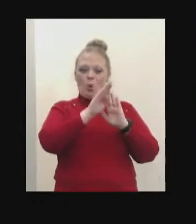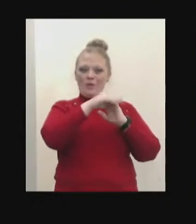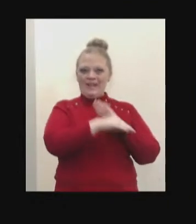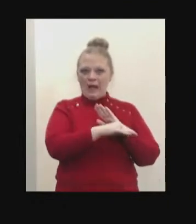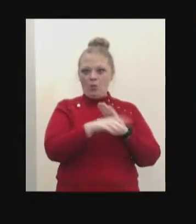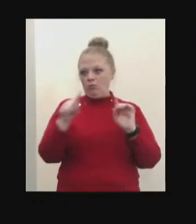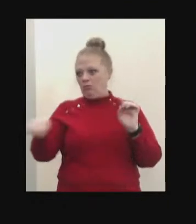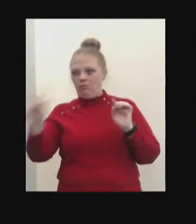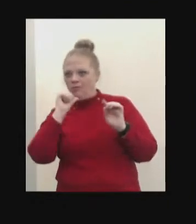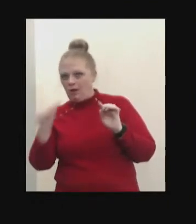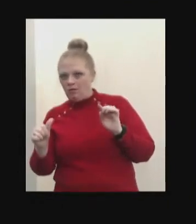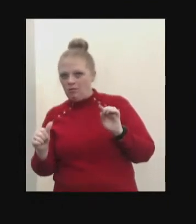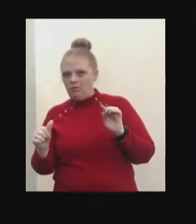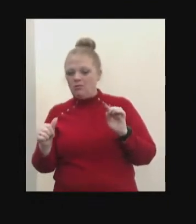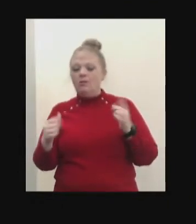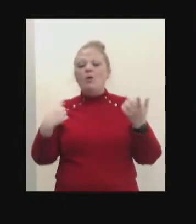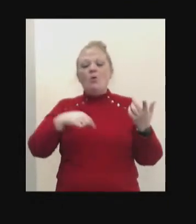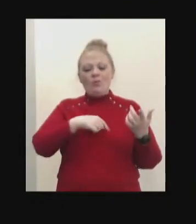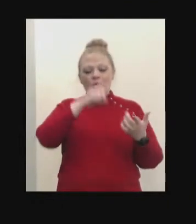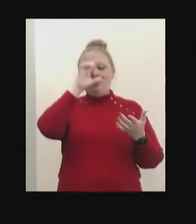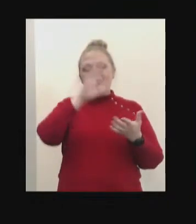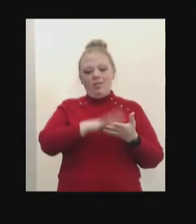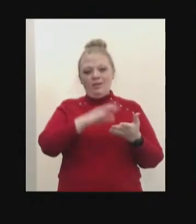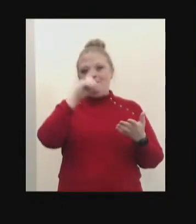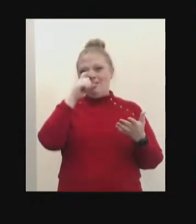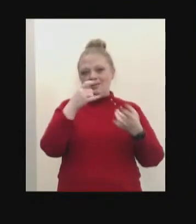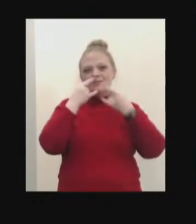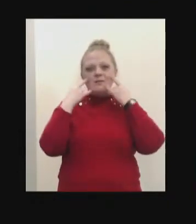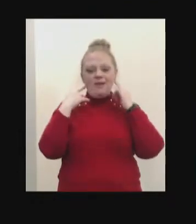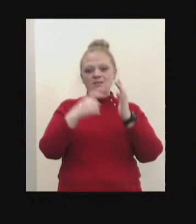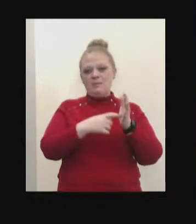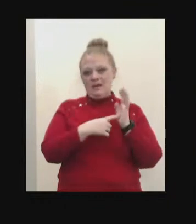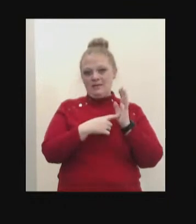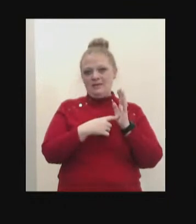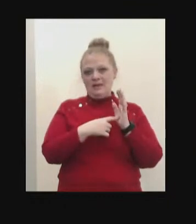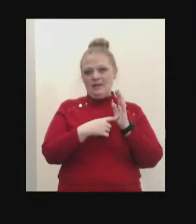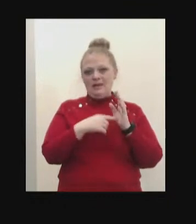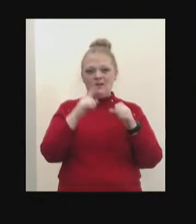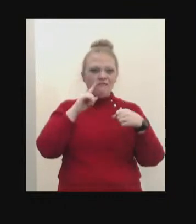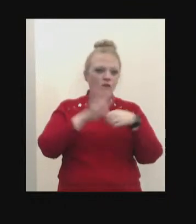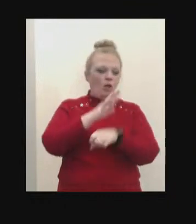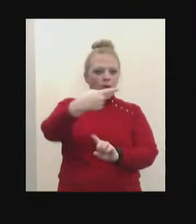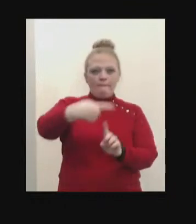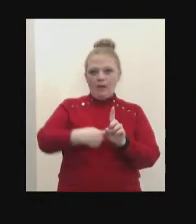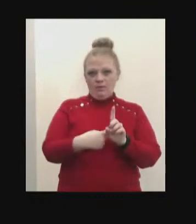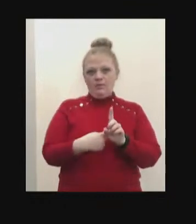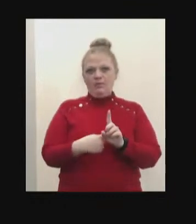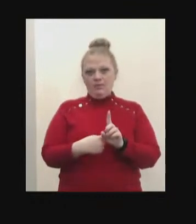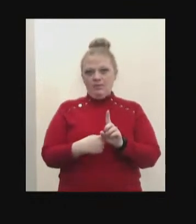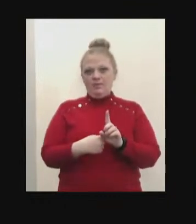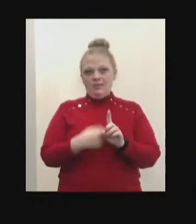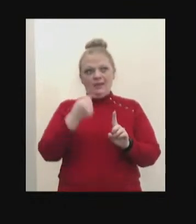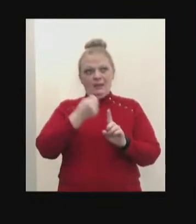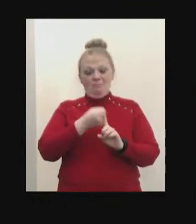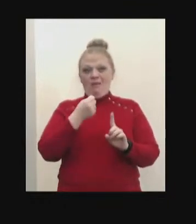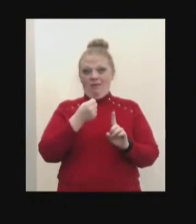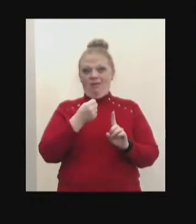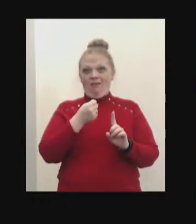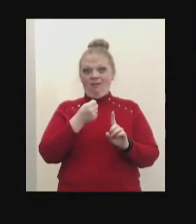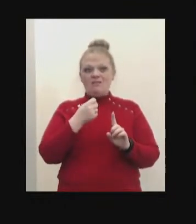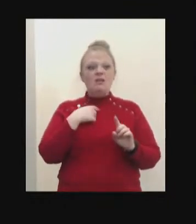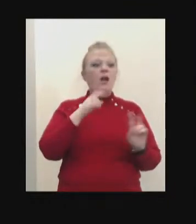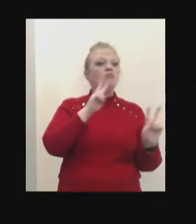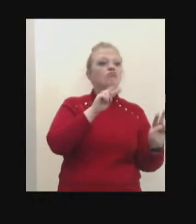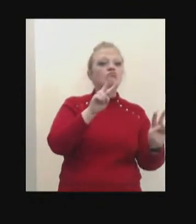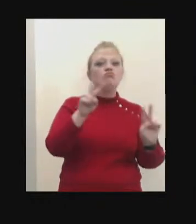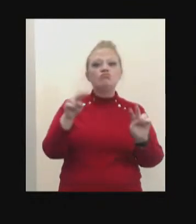believe it's because of the mask mandate. It's been a full month. It's had an impact. I mean, I was at a lot of places this last weekend doing my Christmas